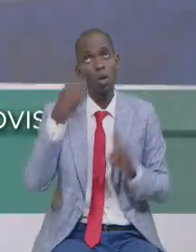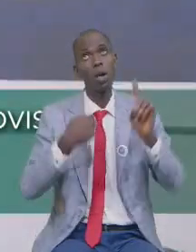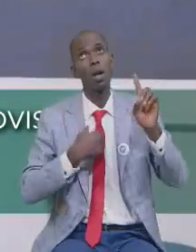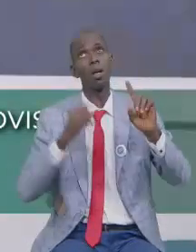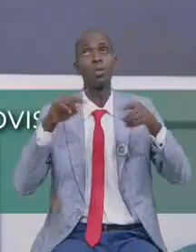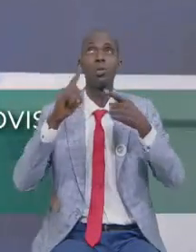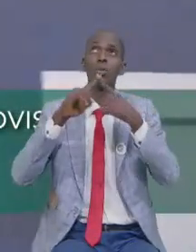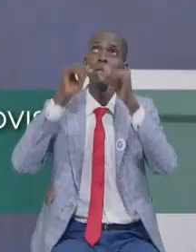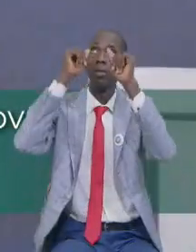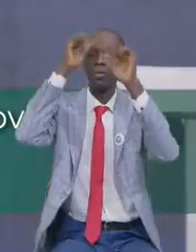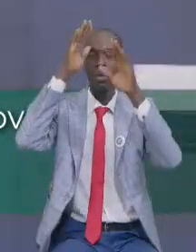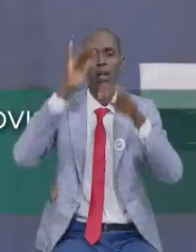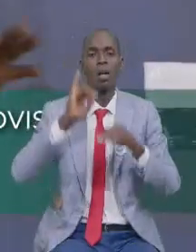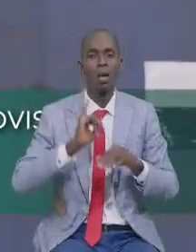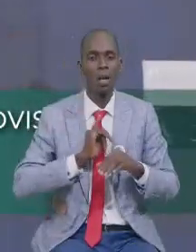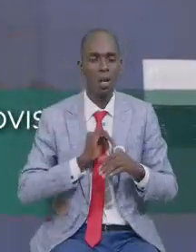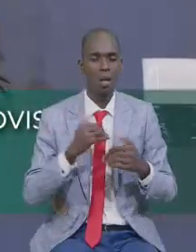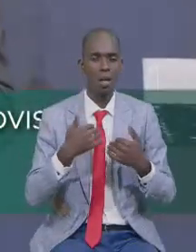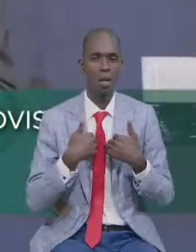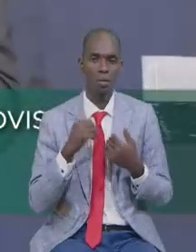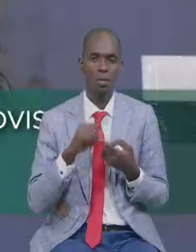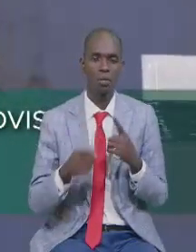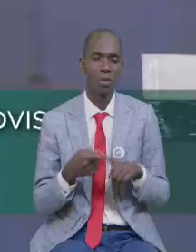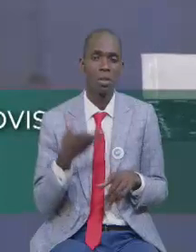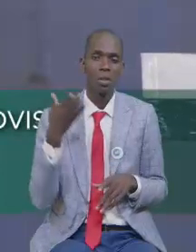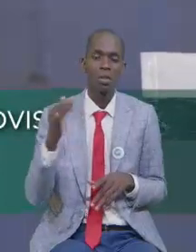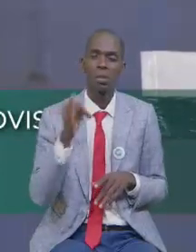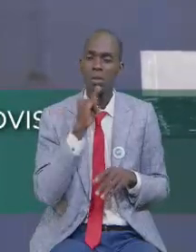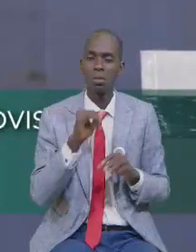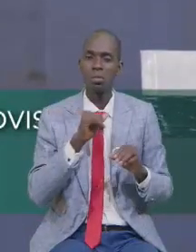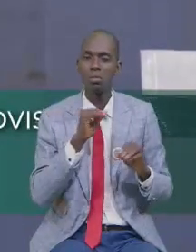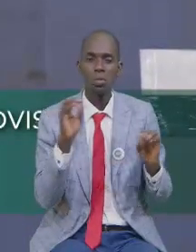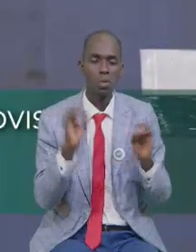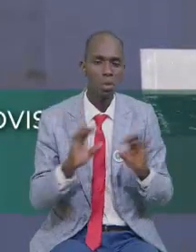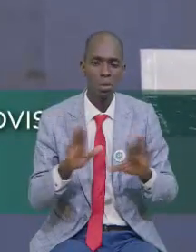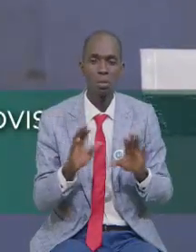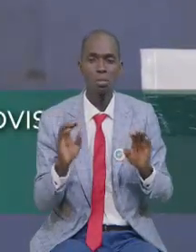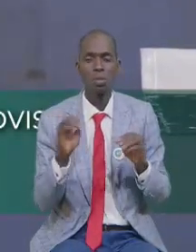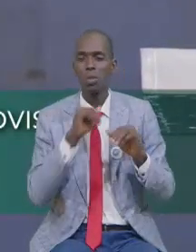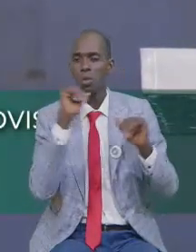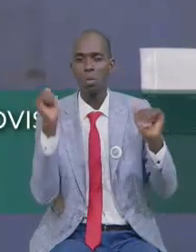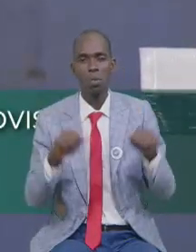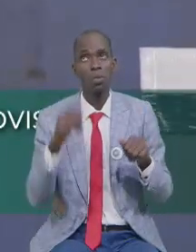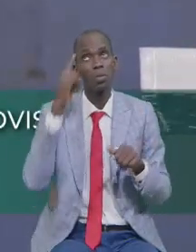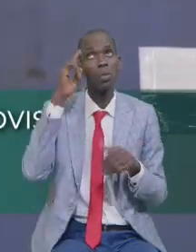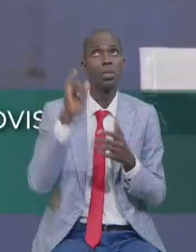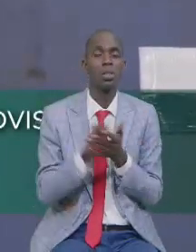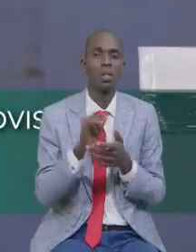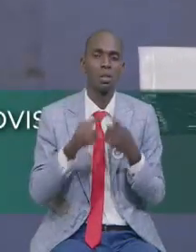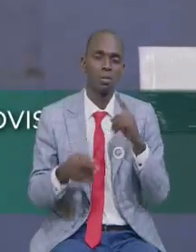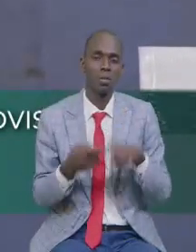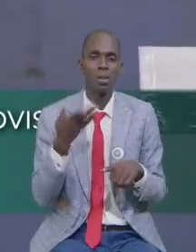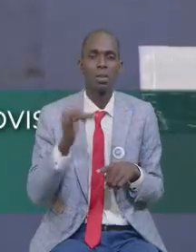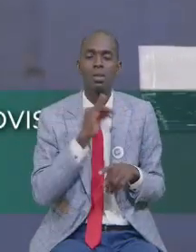a friend. There is nothing impossible for that friend. There is nothing so difficult for Jesus,